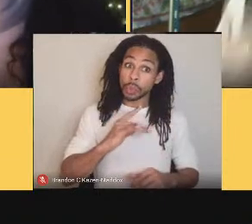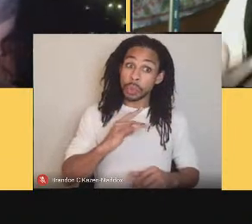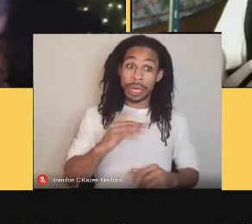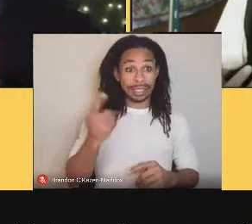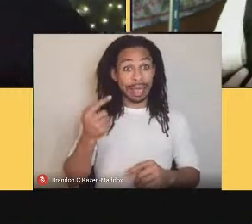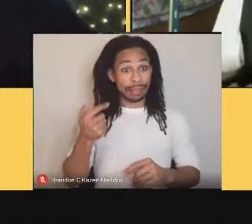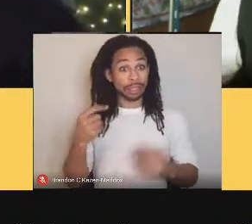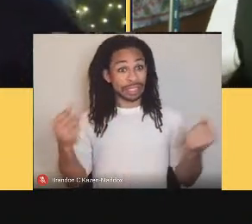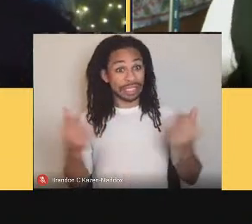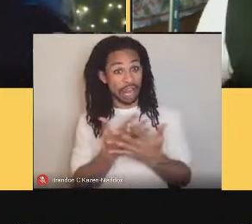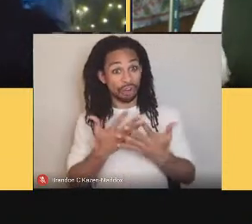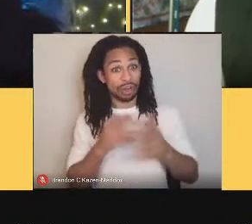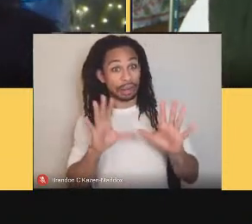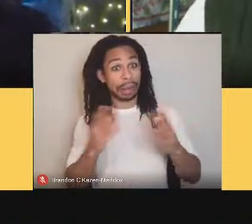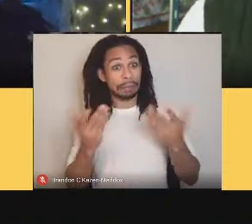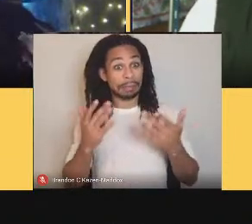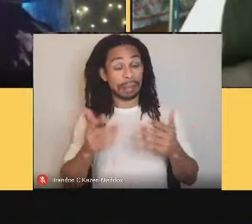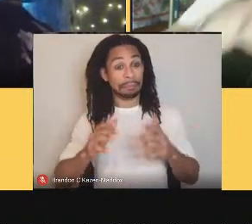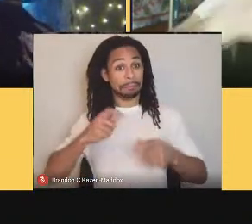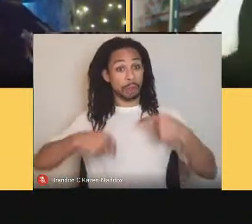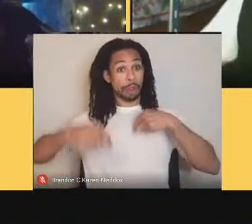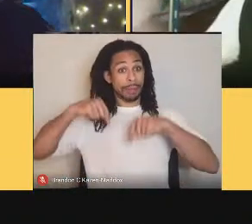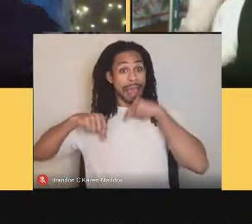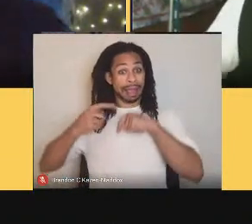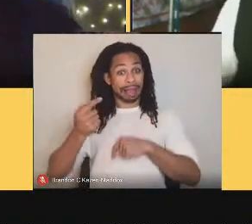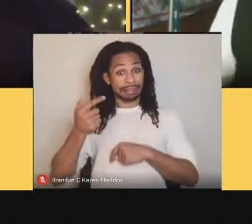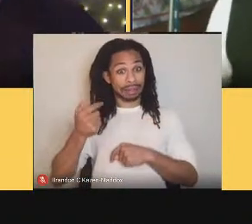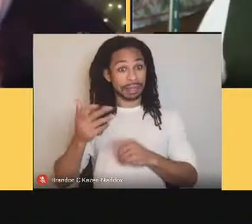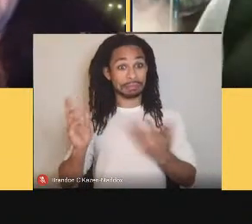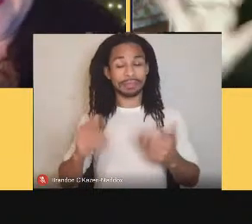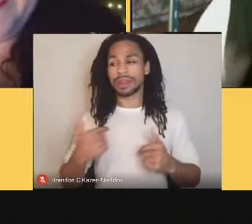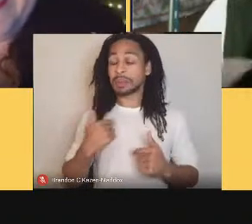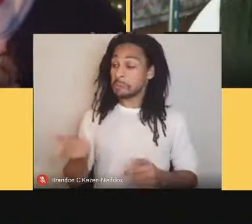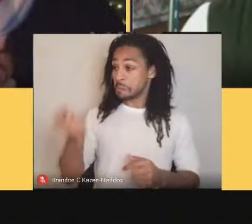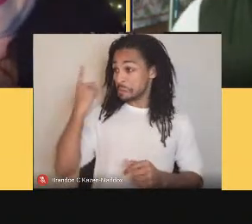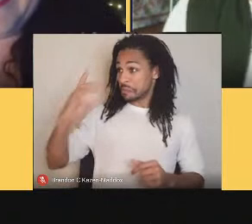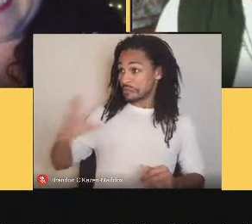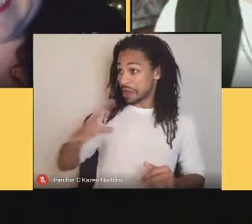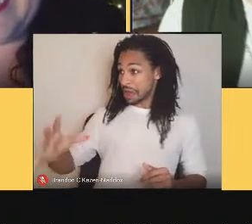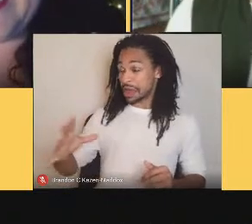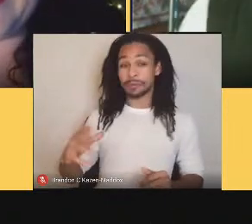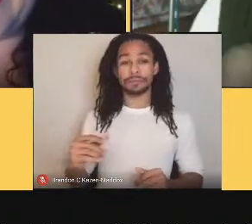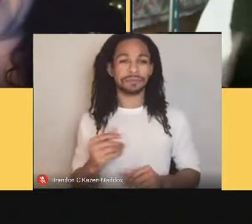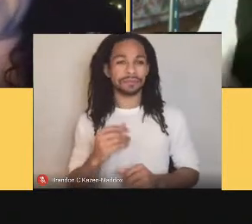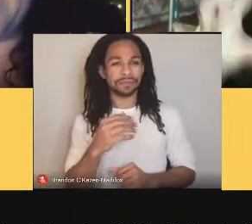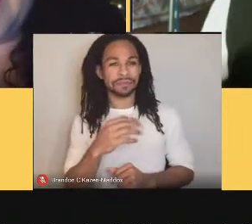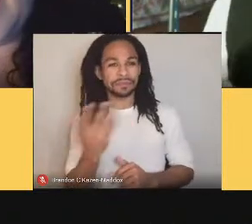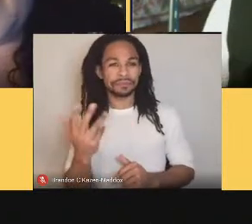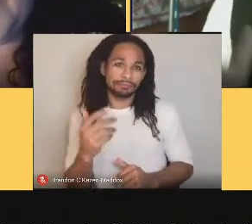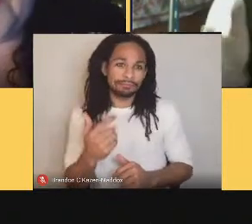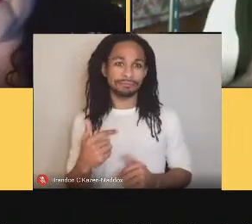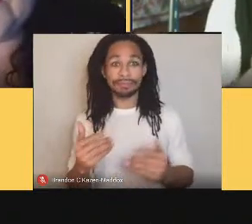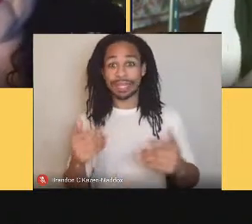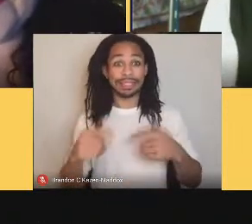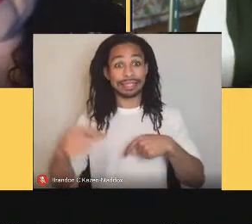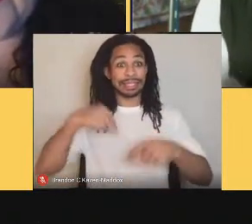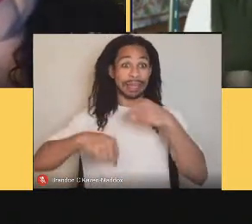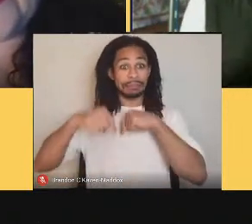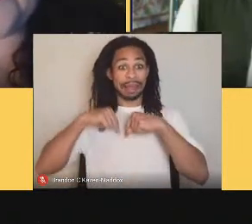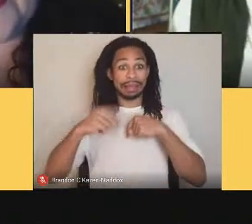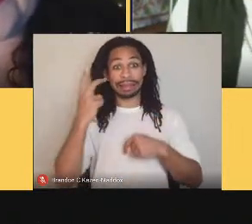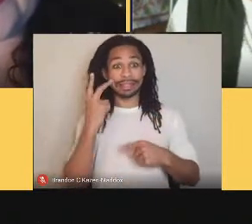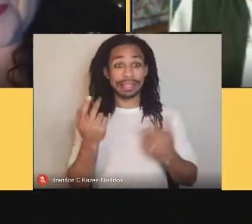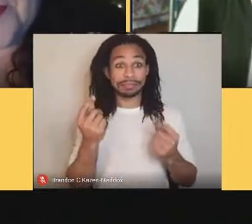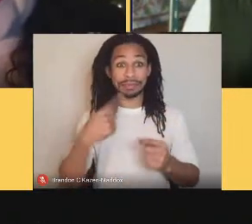we maybe pull back a little bit? So, got it. Let's do it. Let's take a step back and kind of see how we